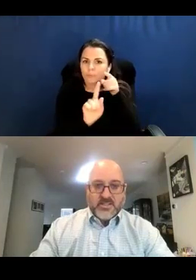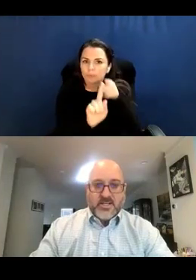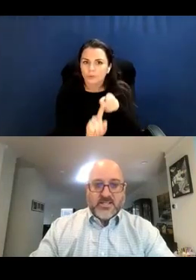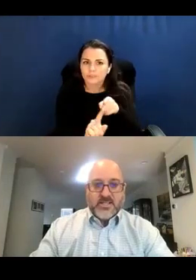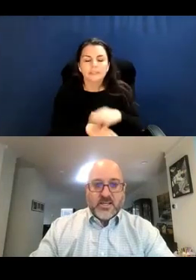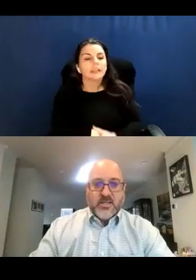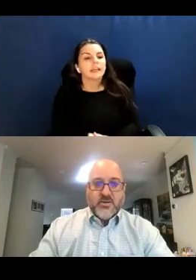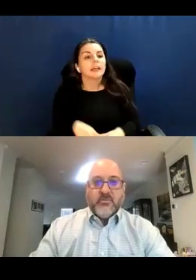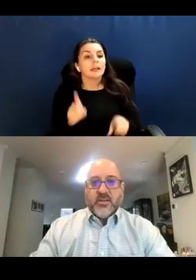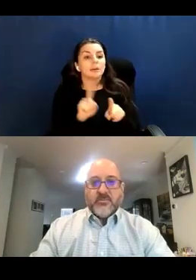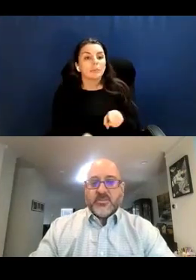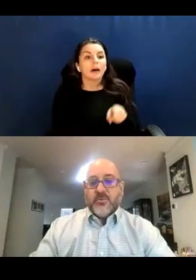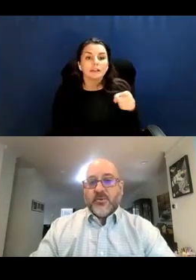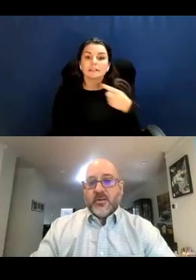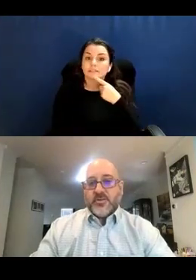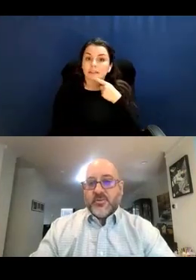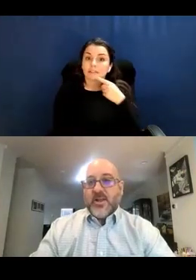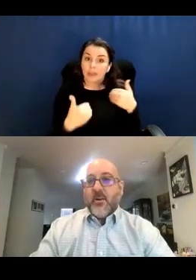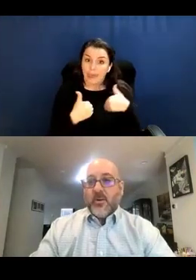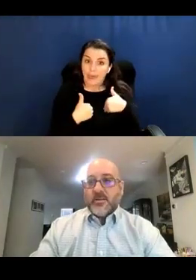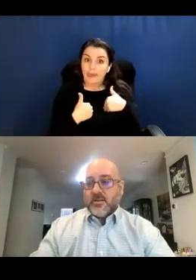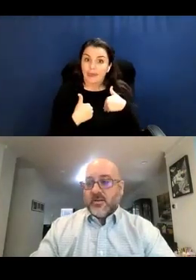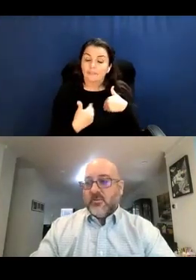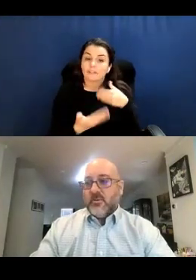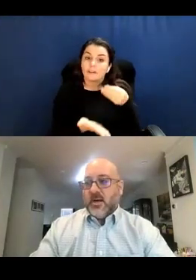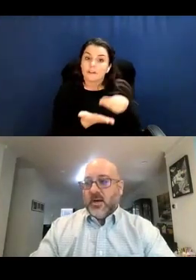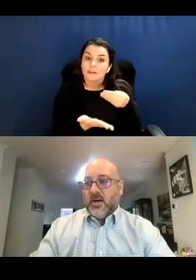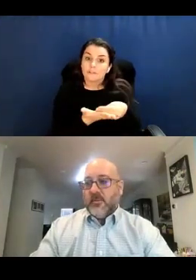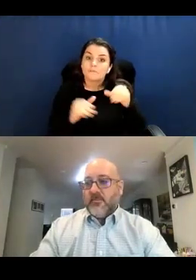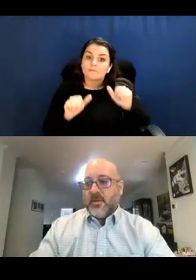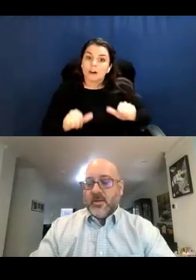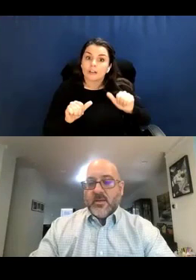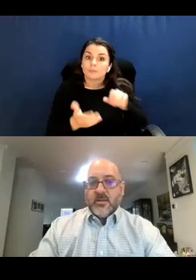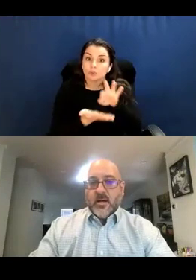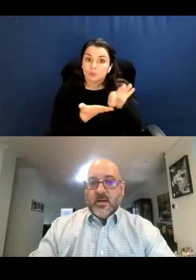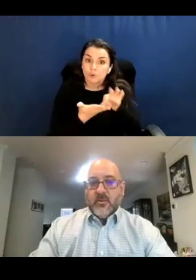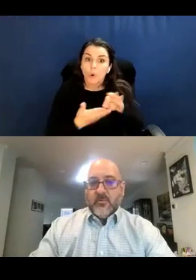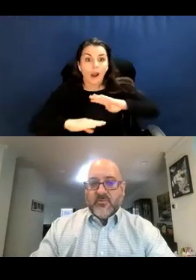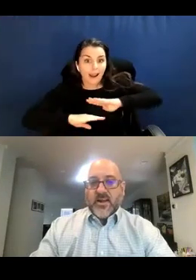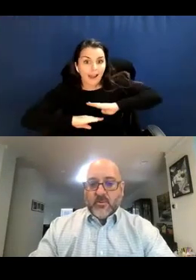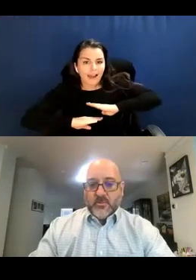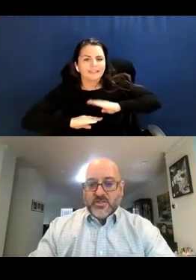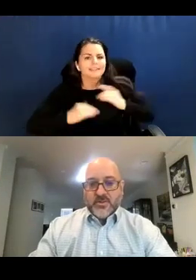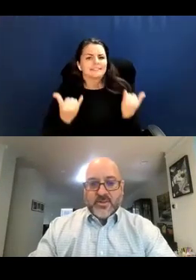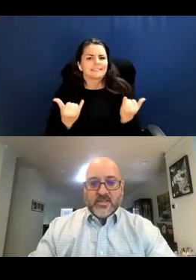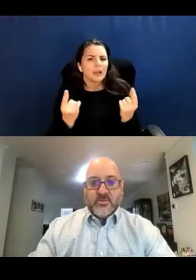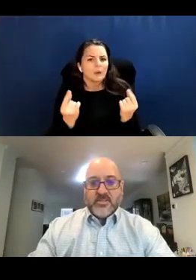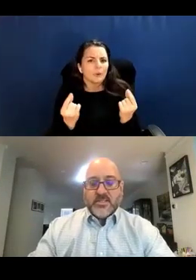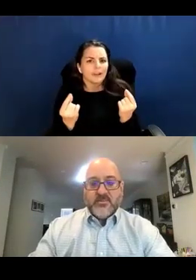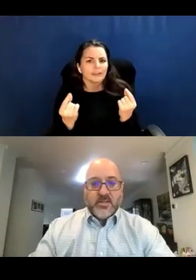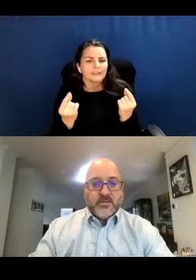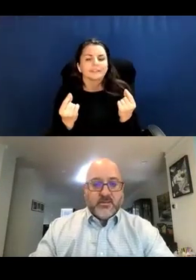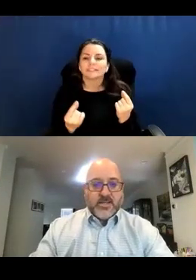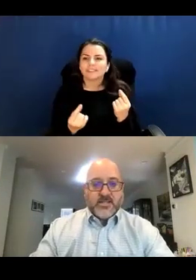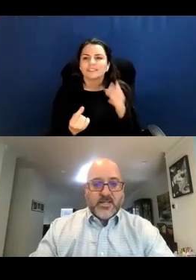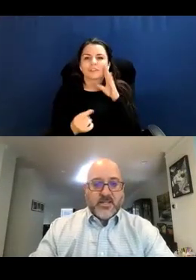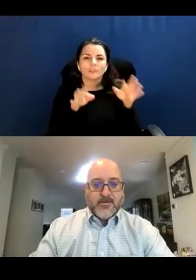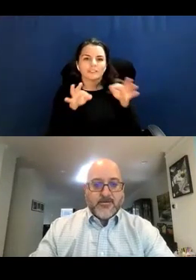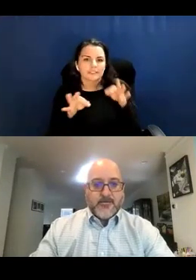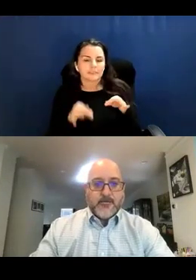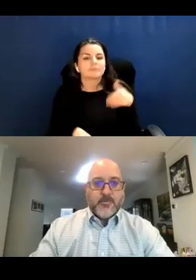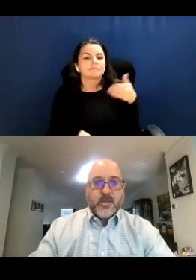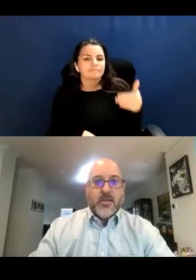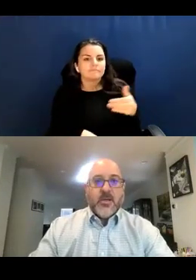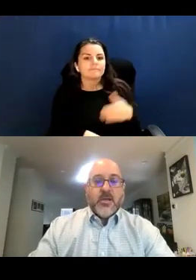question you see in this slide says, you have a fundable score, so now what? So find out what we do with that. So Dennis, if you could, next